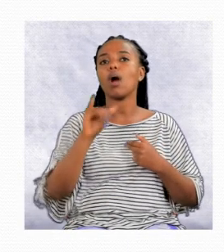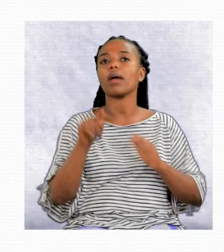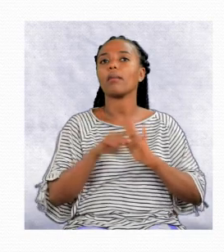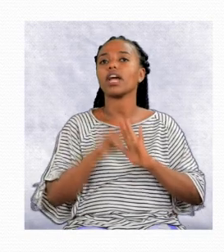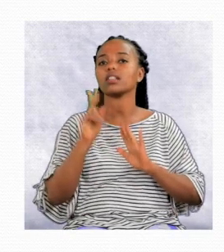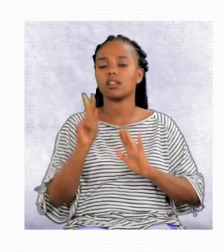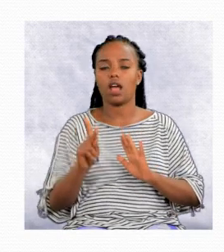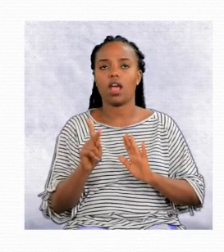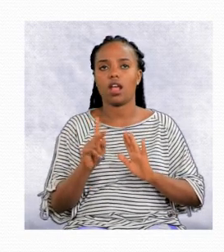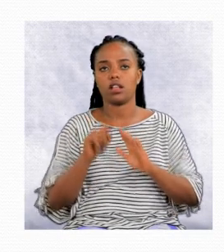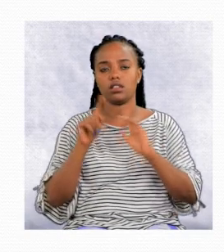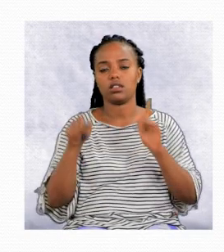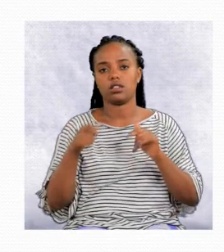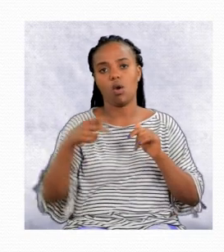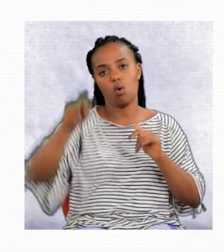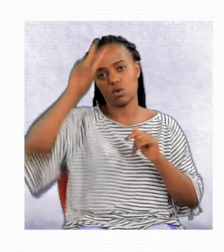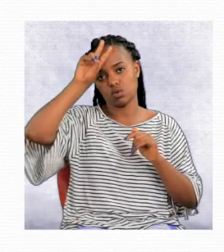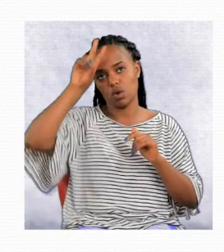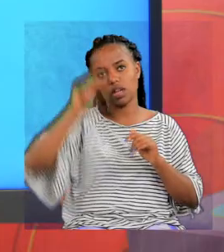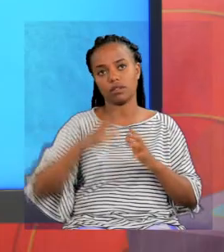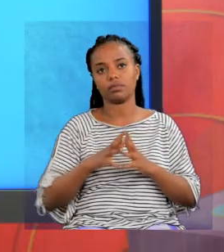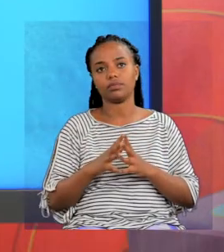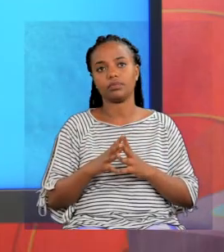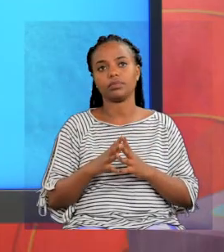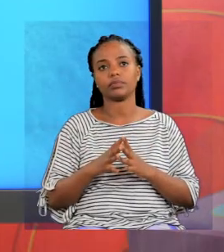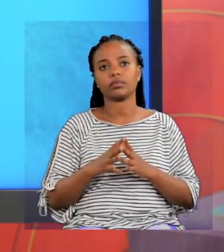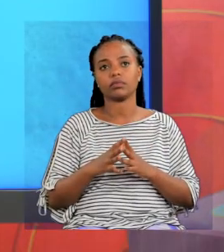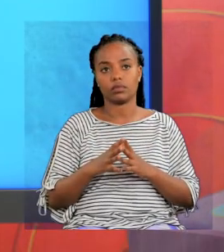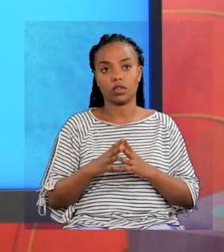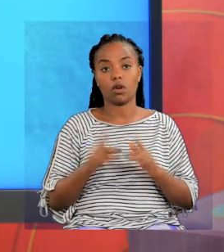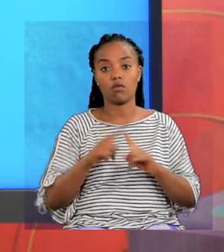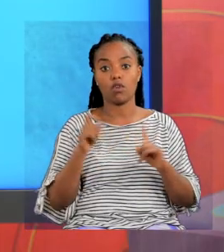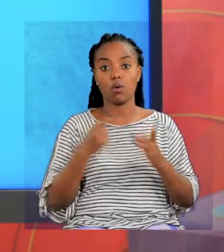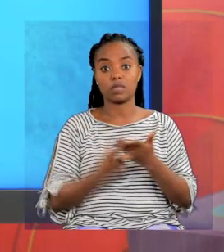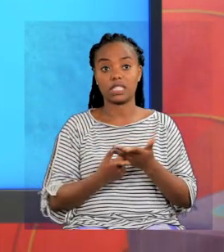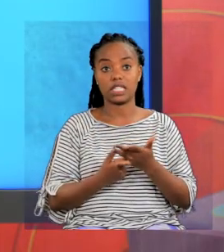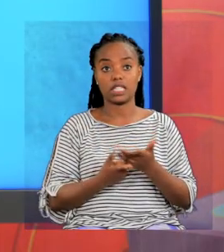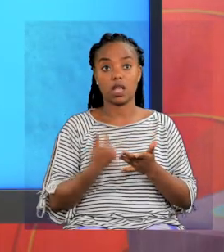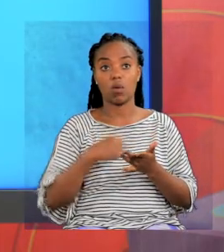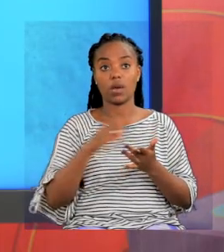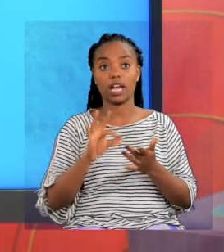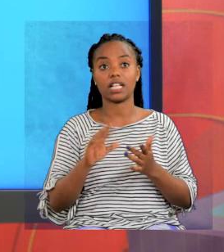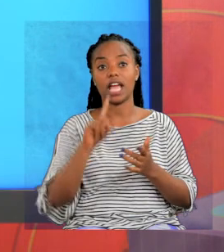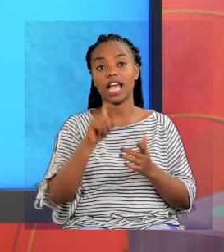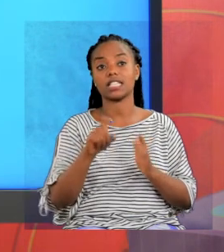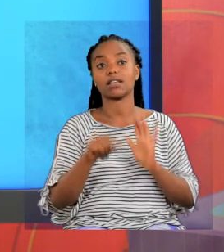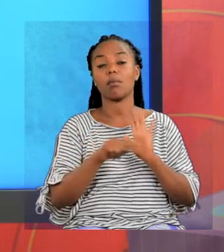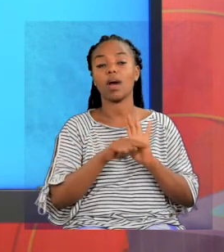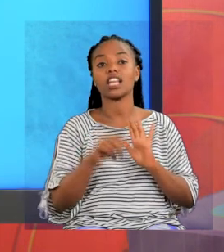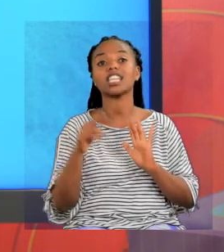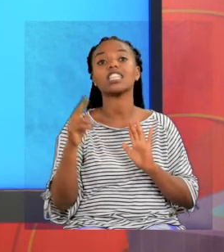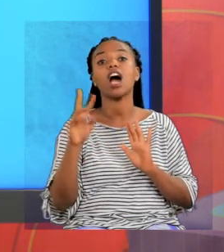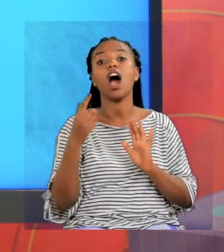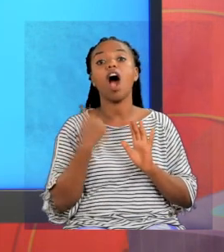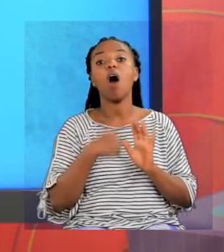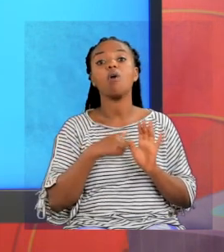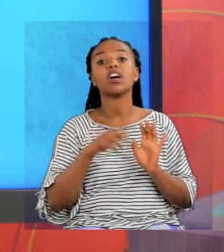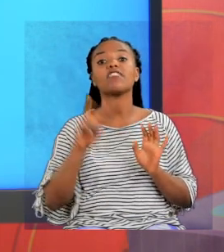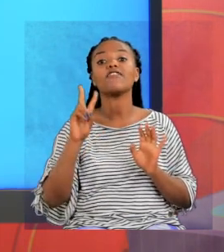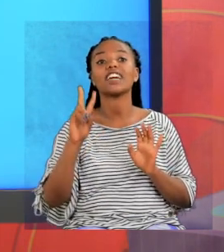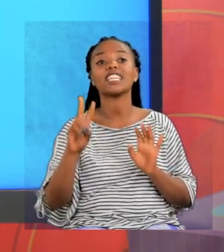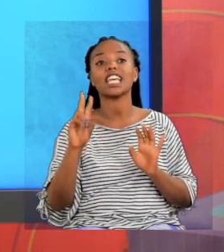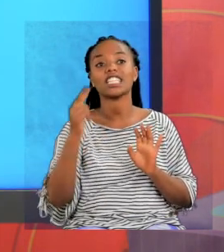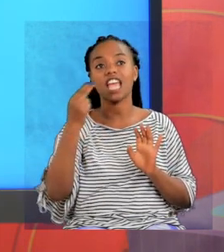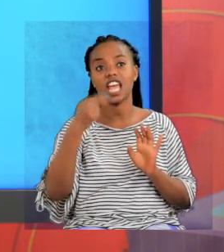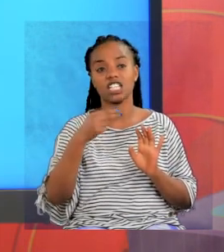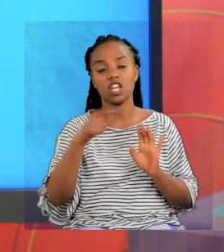minus k. So from this, you have this one, x minus, our vertex is, the